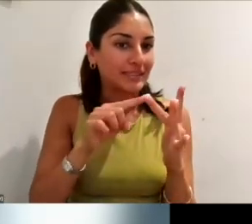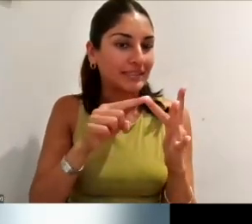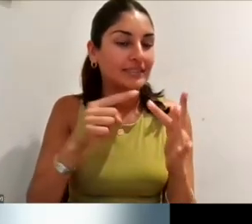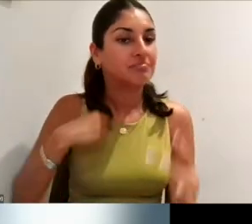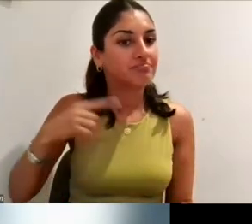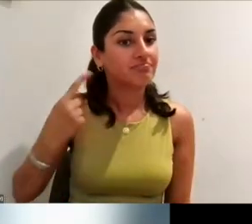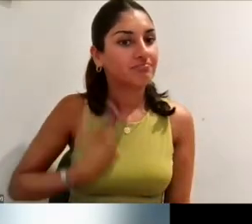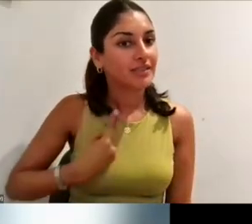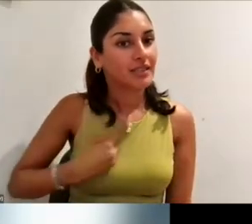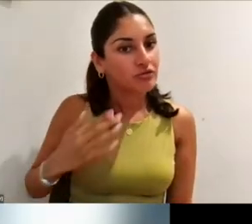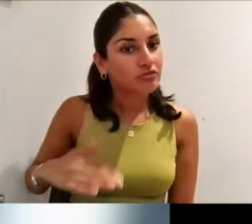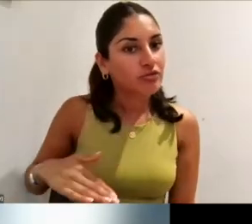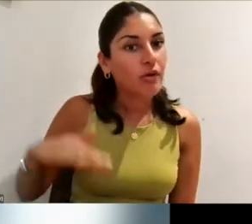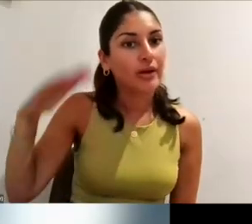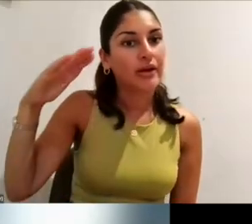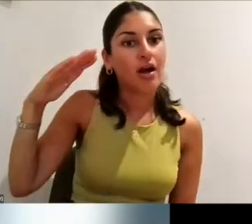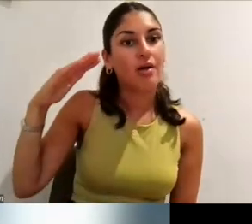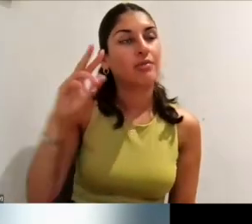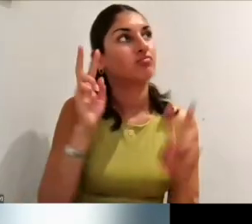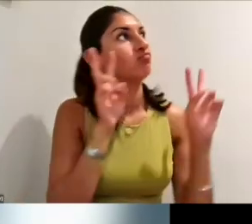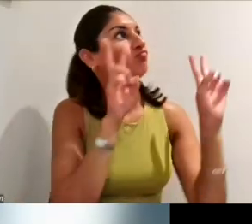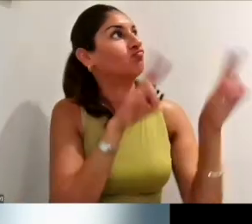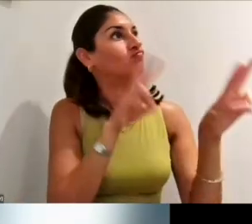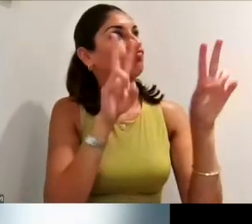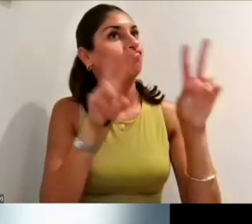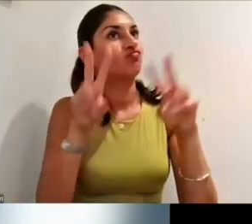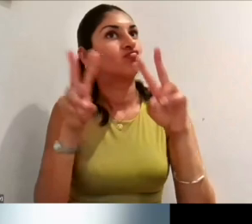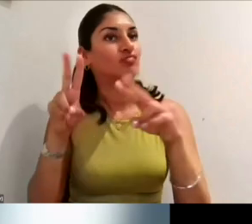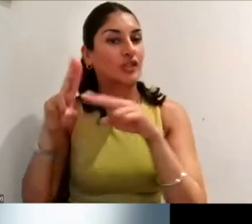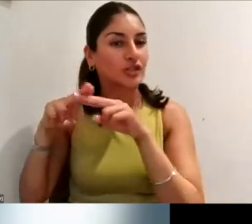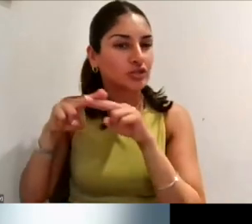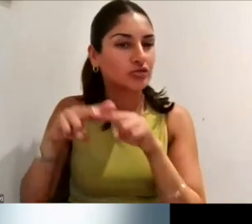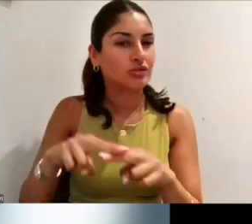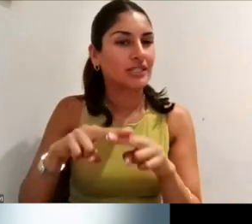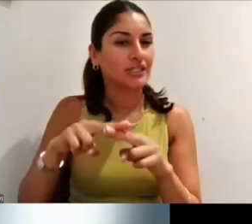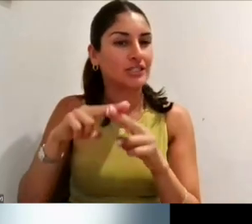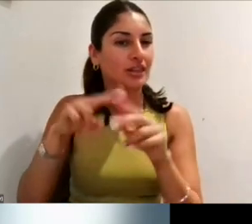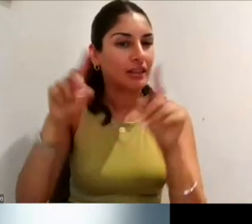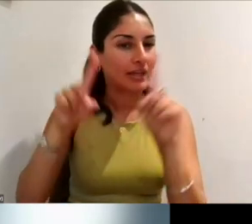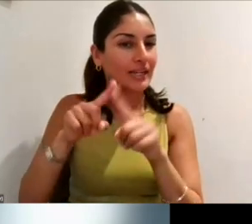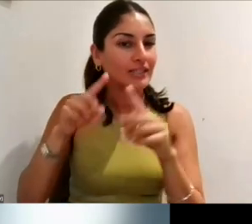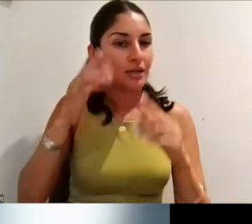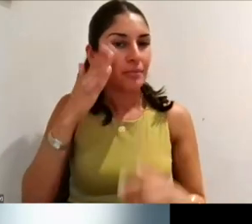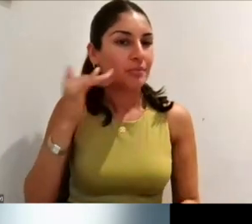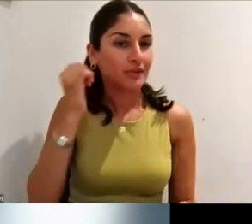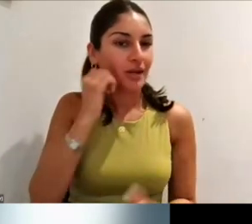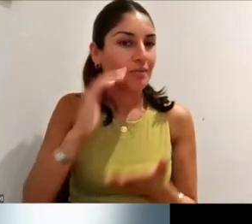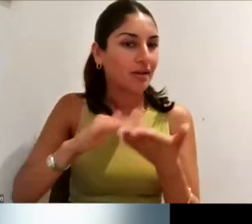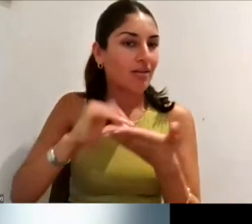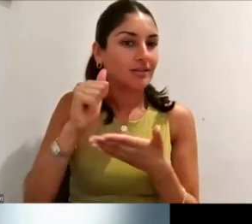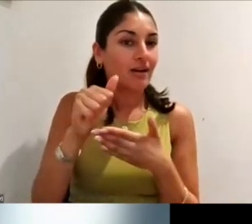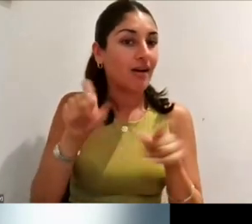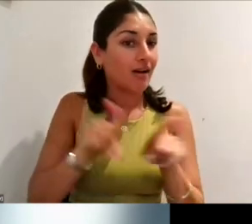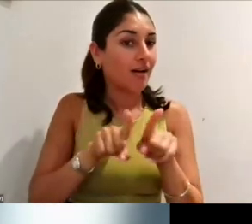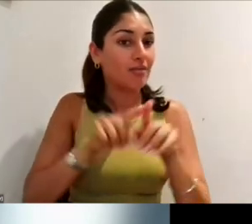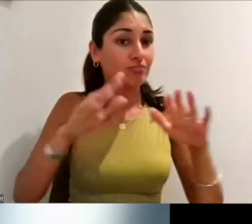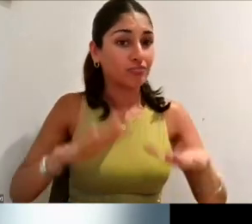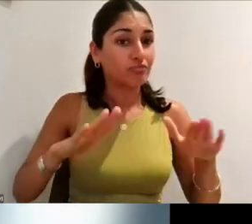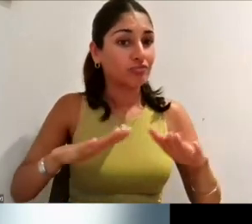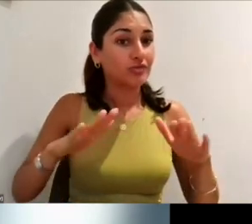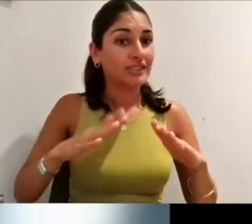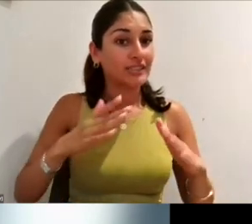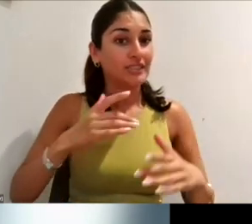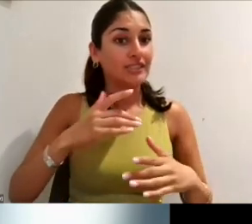grew up with the traditional rules of culture, Indian culture, as well as the British values, and found that there